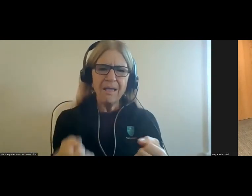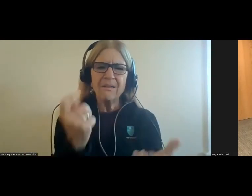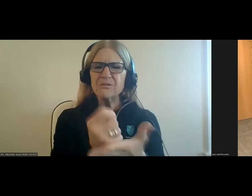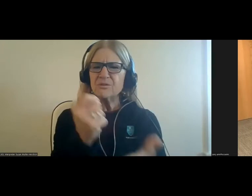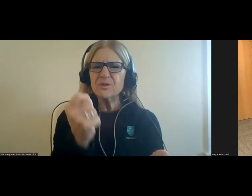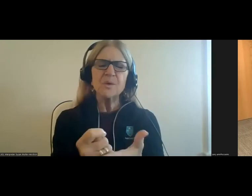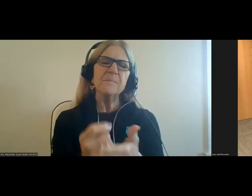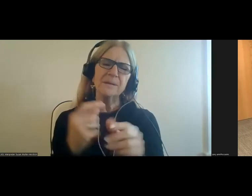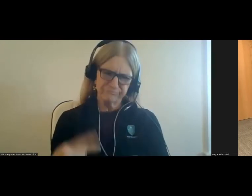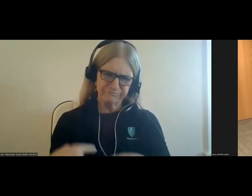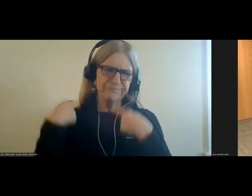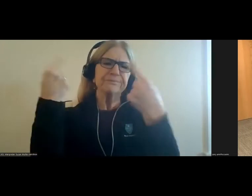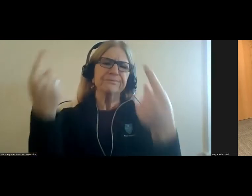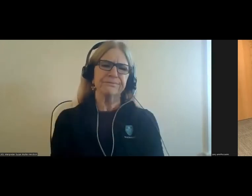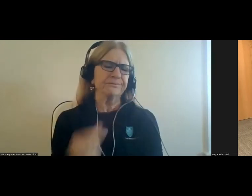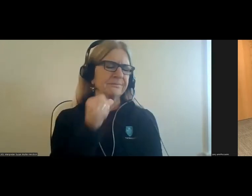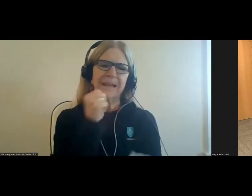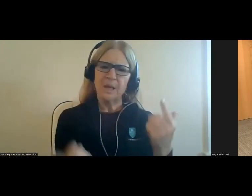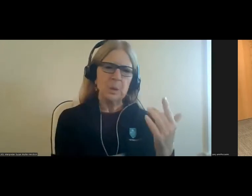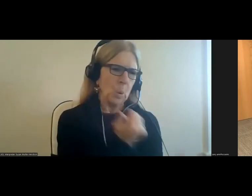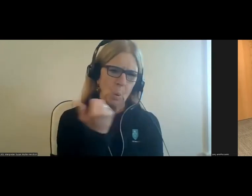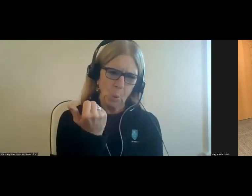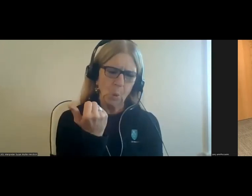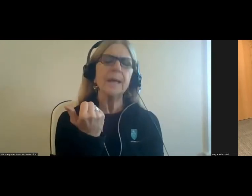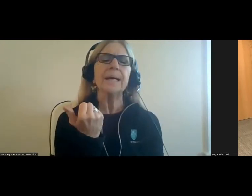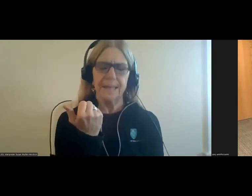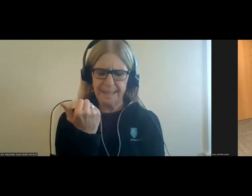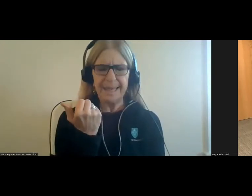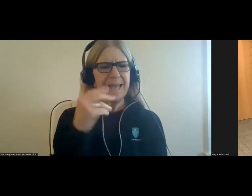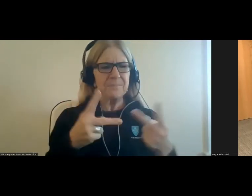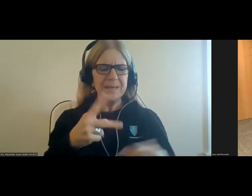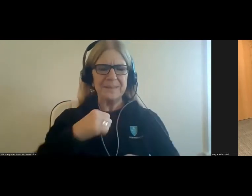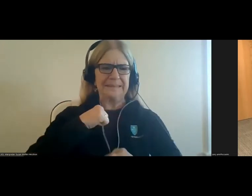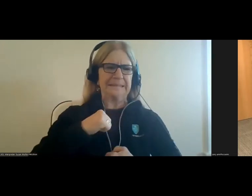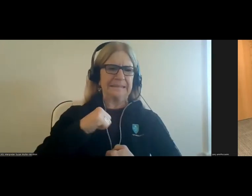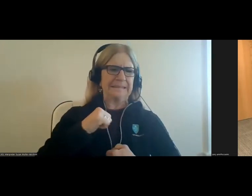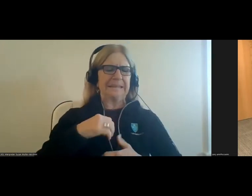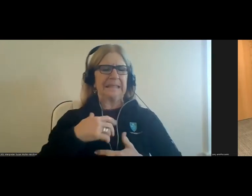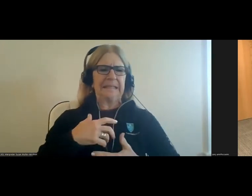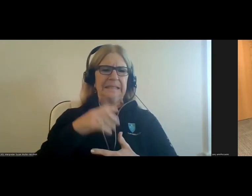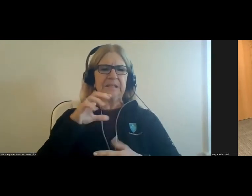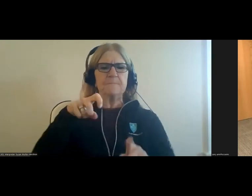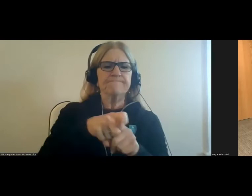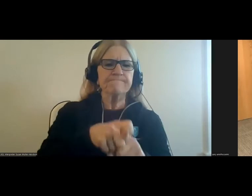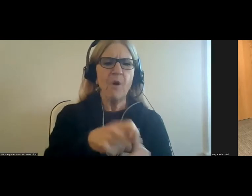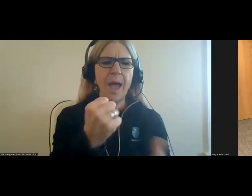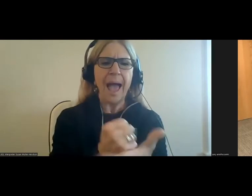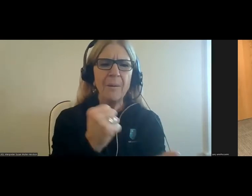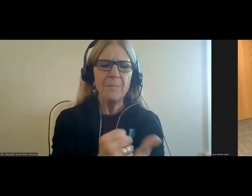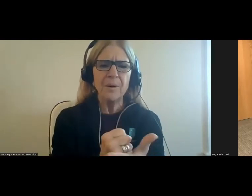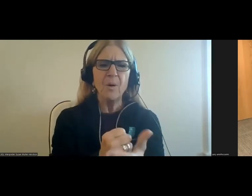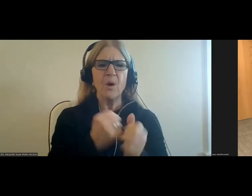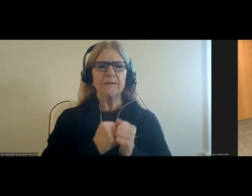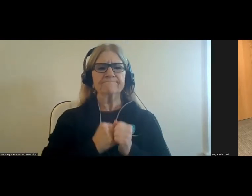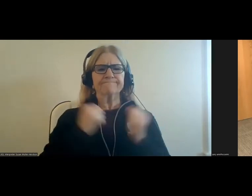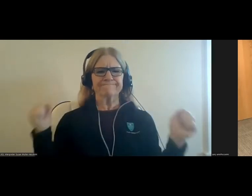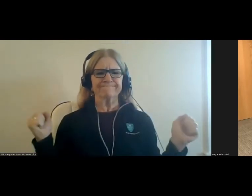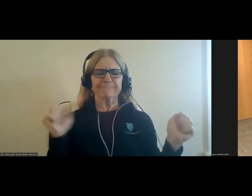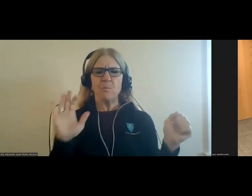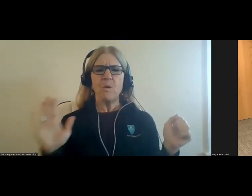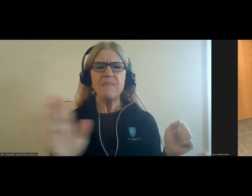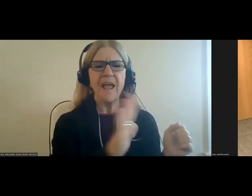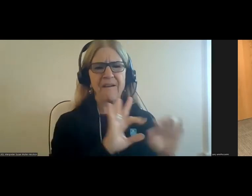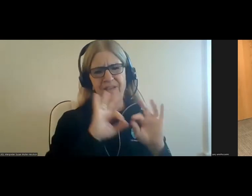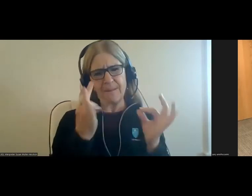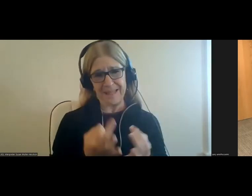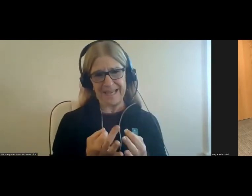long existed, and still people hesitate to seek help and even talk about it with their loved ones for